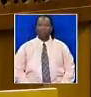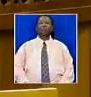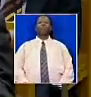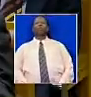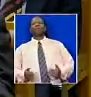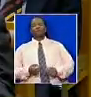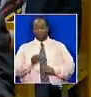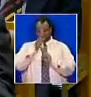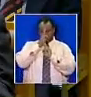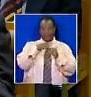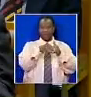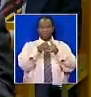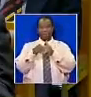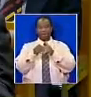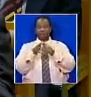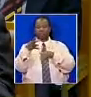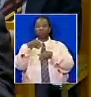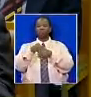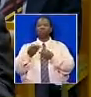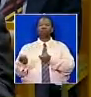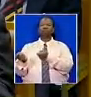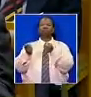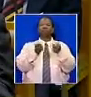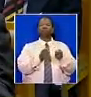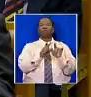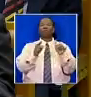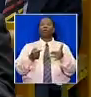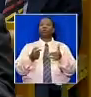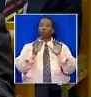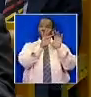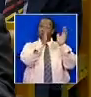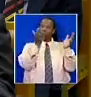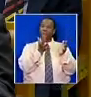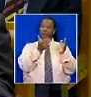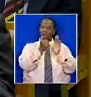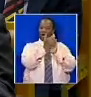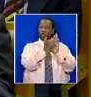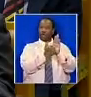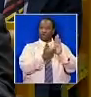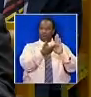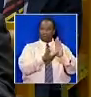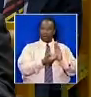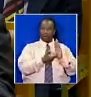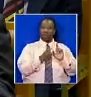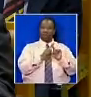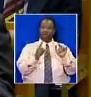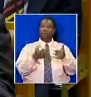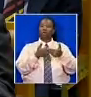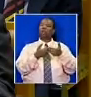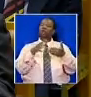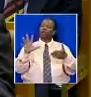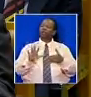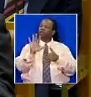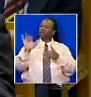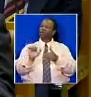today reflecting on the global development agenda to draw to our attention our global commitments